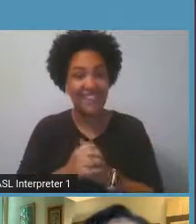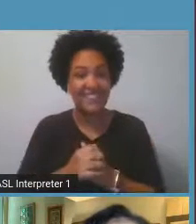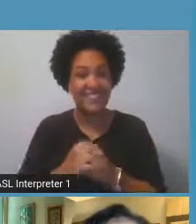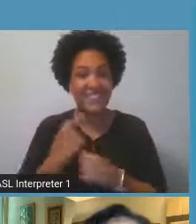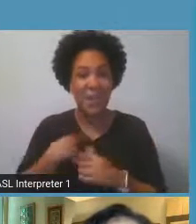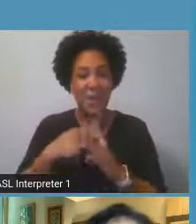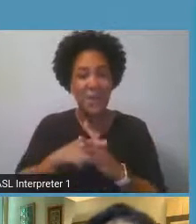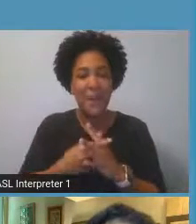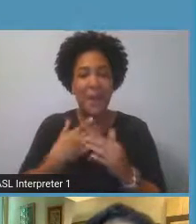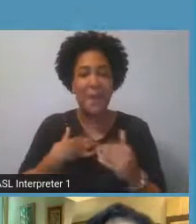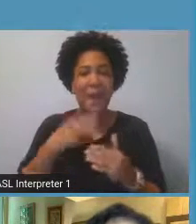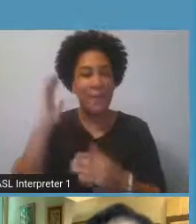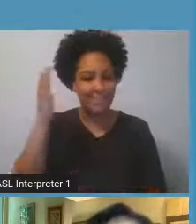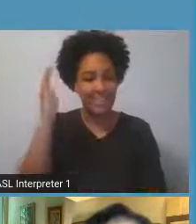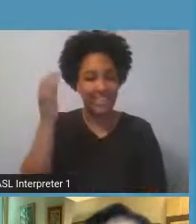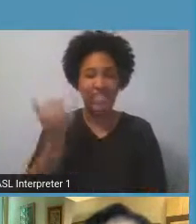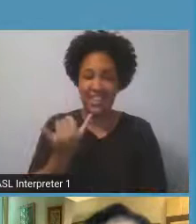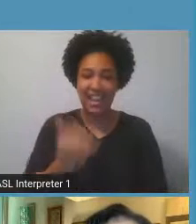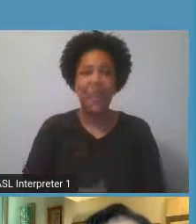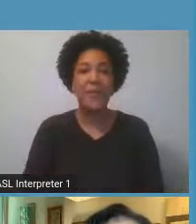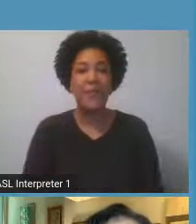here.